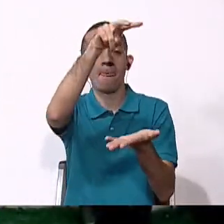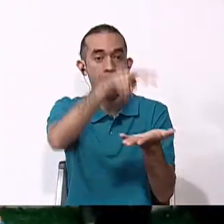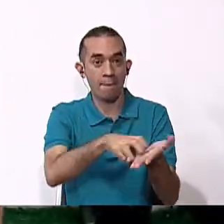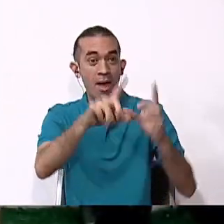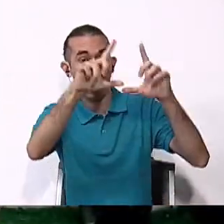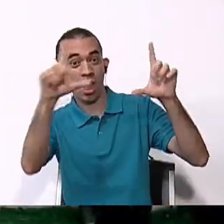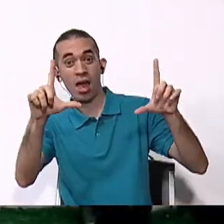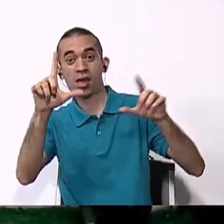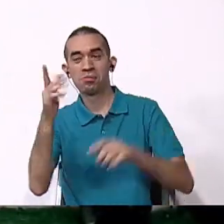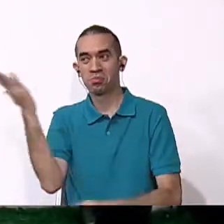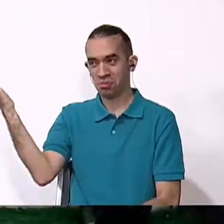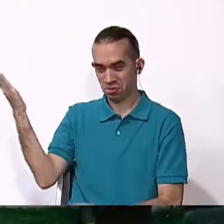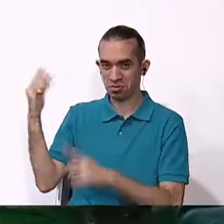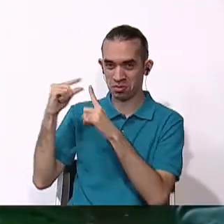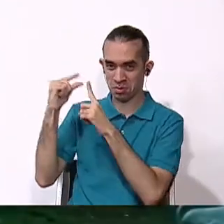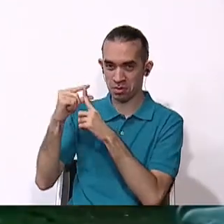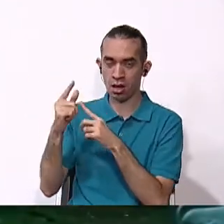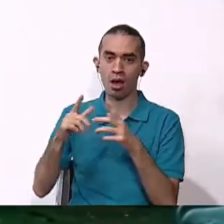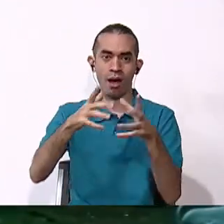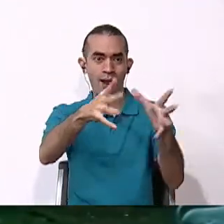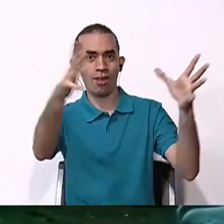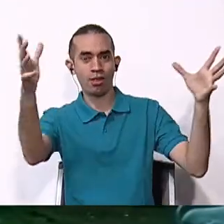the library is too big.